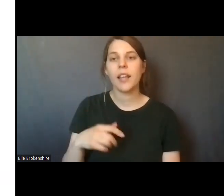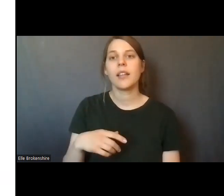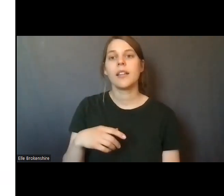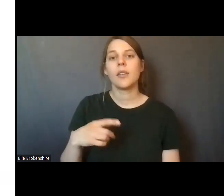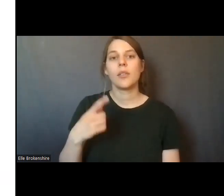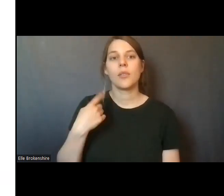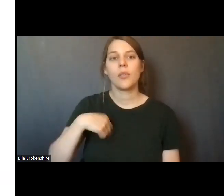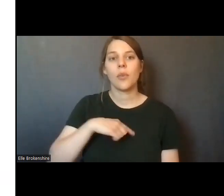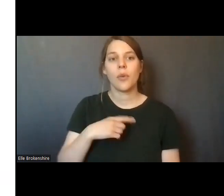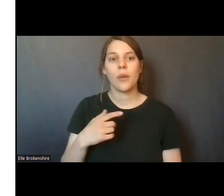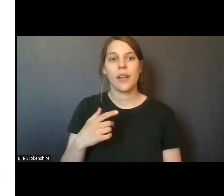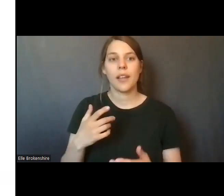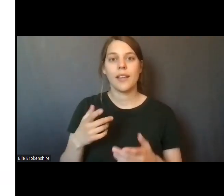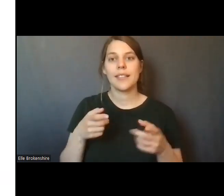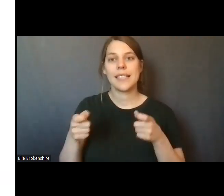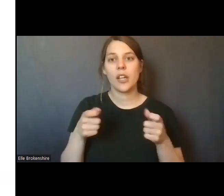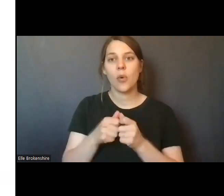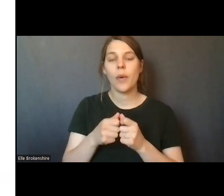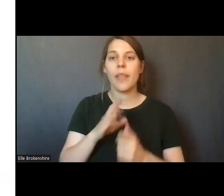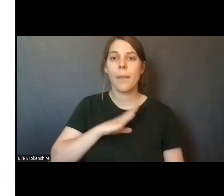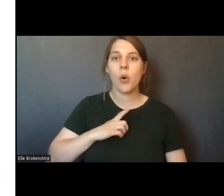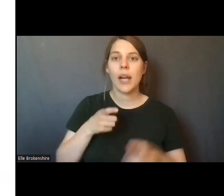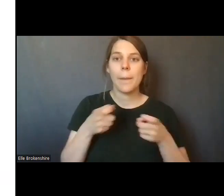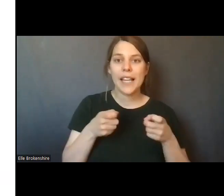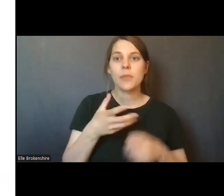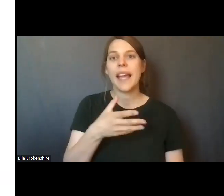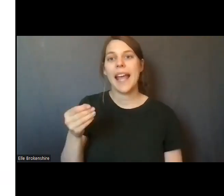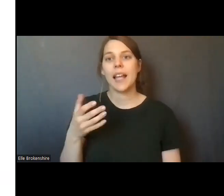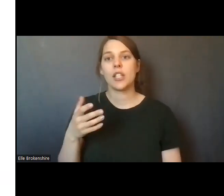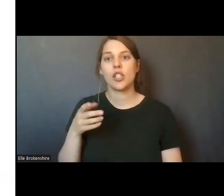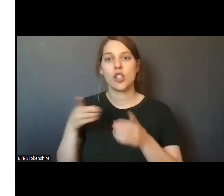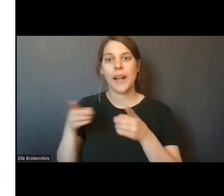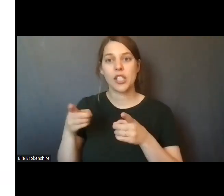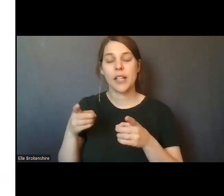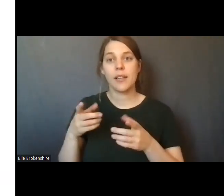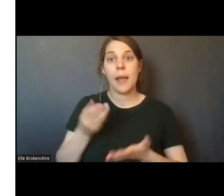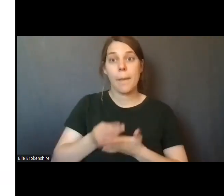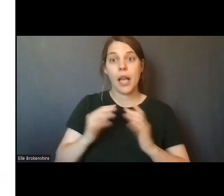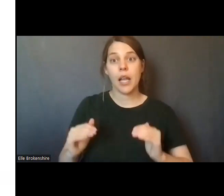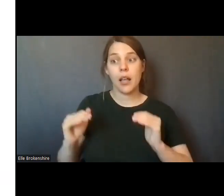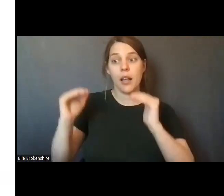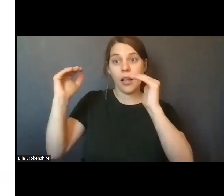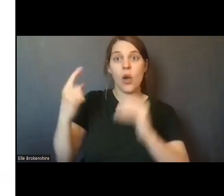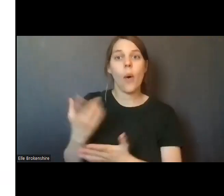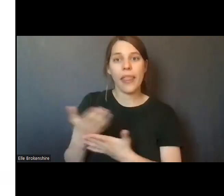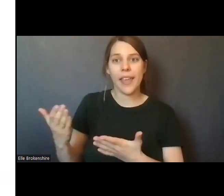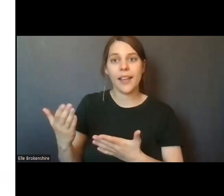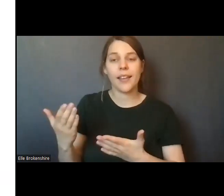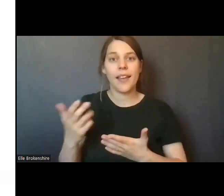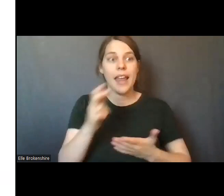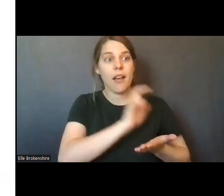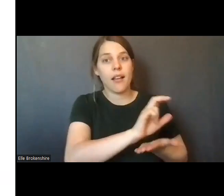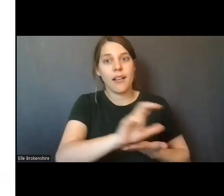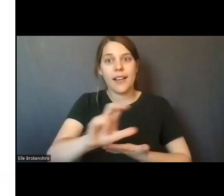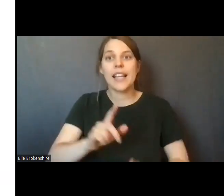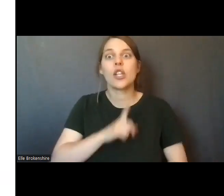fundraising, compliance, and IPGH board management and direction. But raising money is one thing and deploying it is the real work. And that is done under the